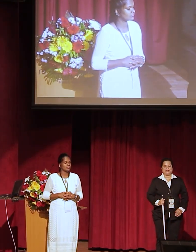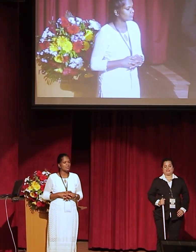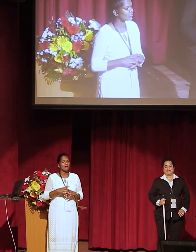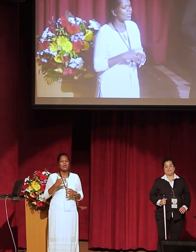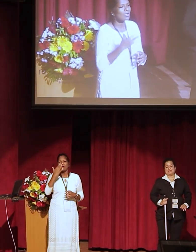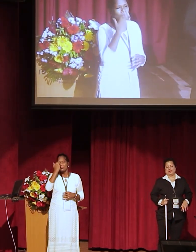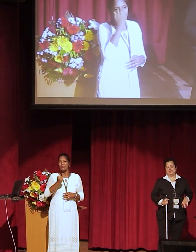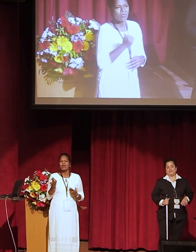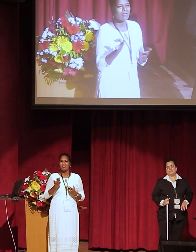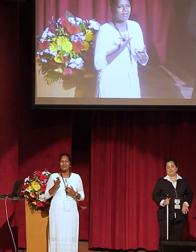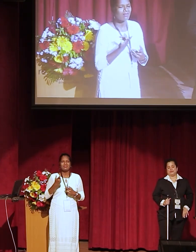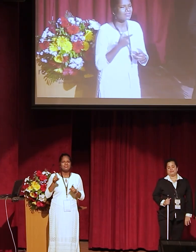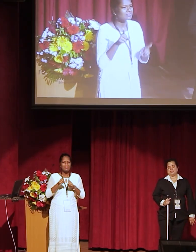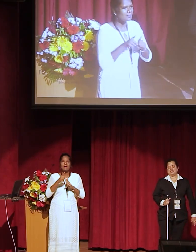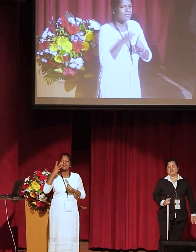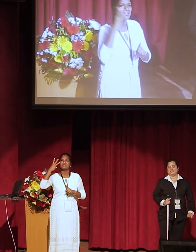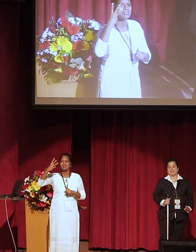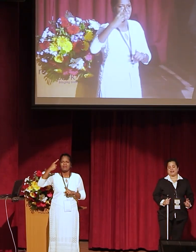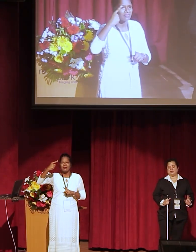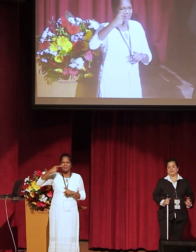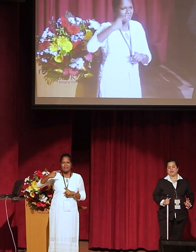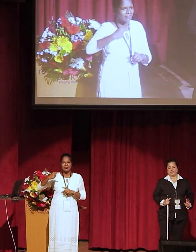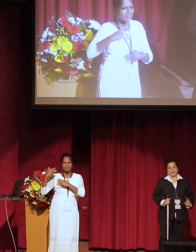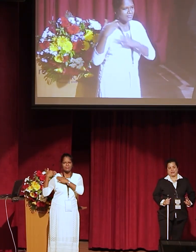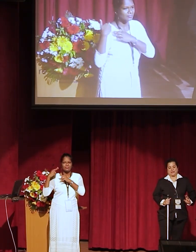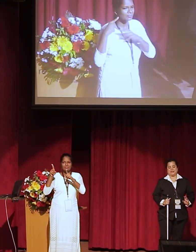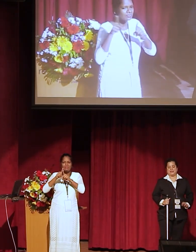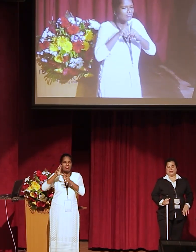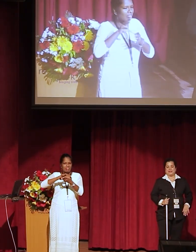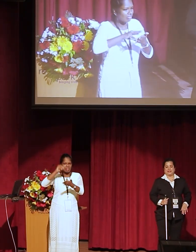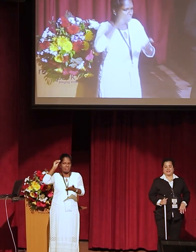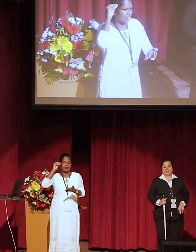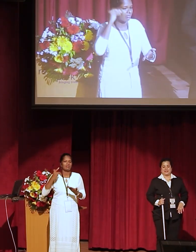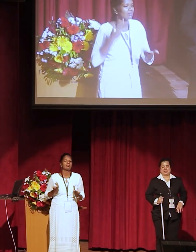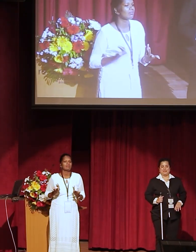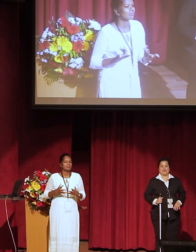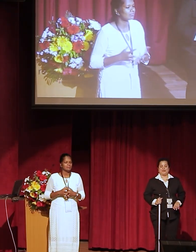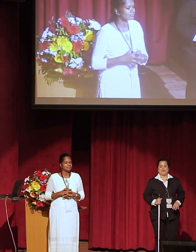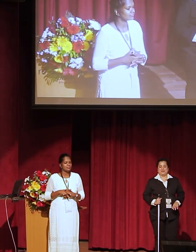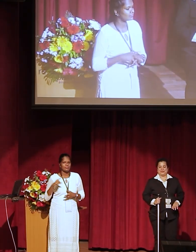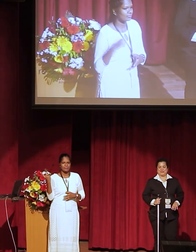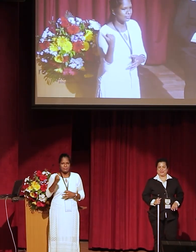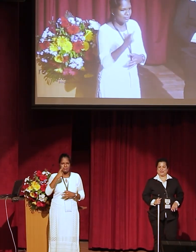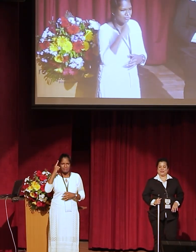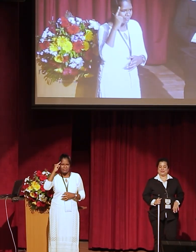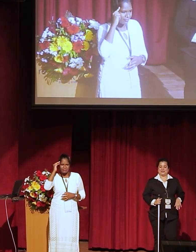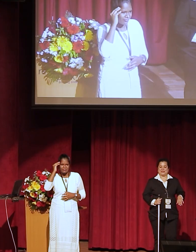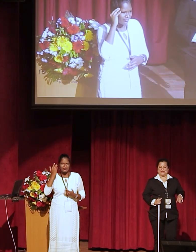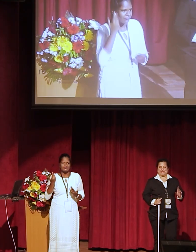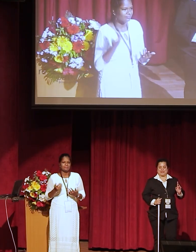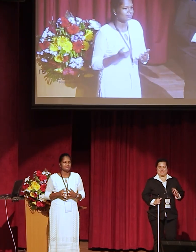What are the three pillars of universal design of learning? Do you all know?